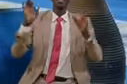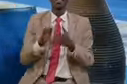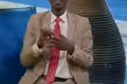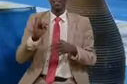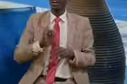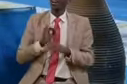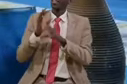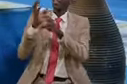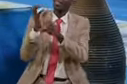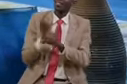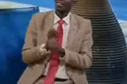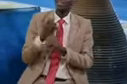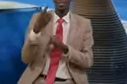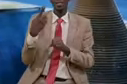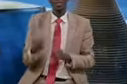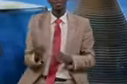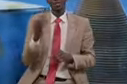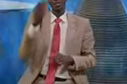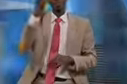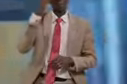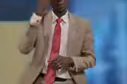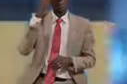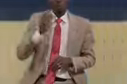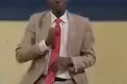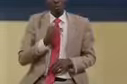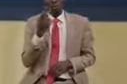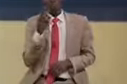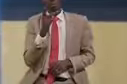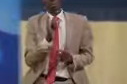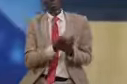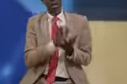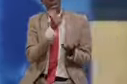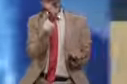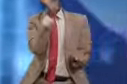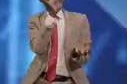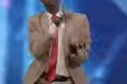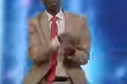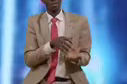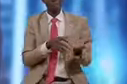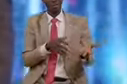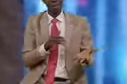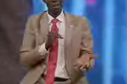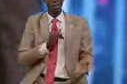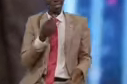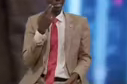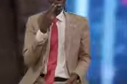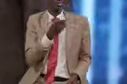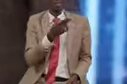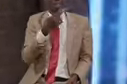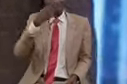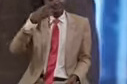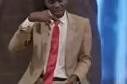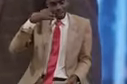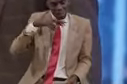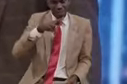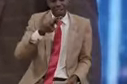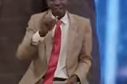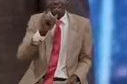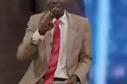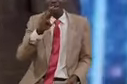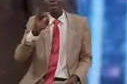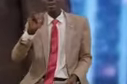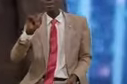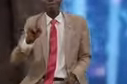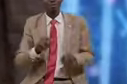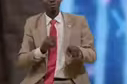have the knowledge. I see that trap there. I see that rabbit. The rabbit did not know there's any